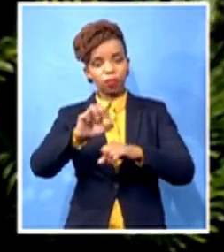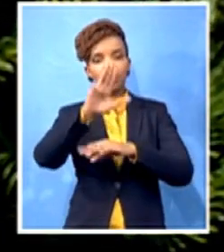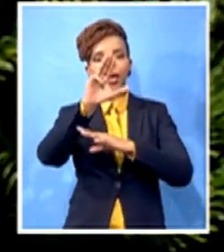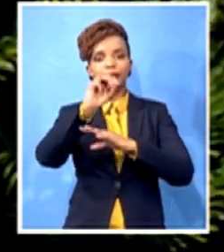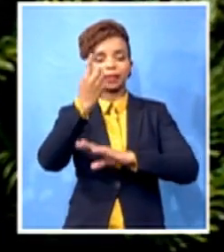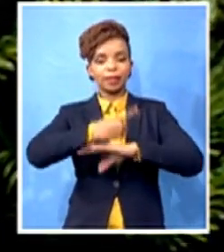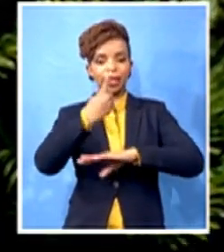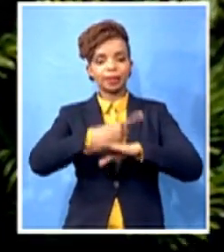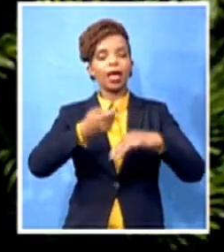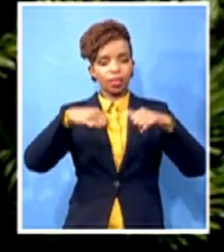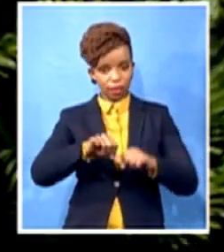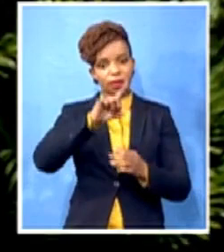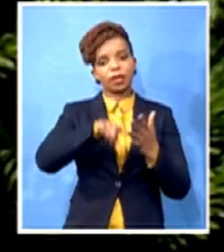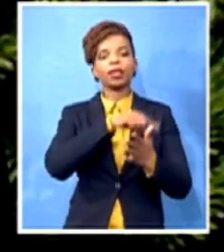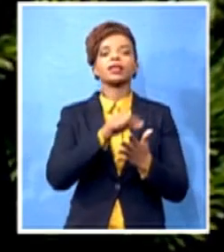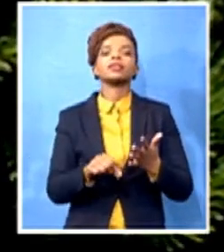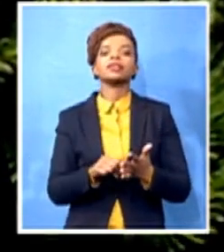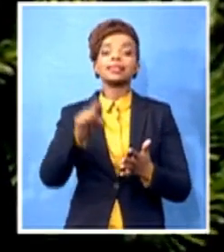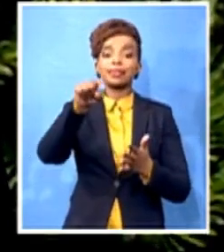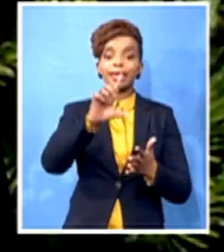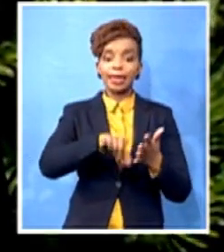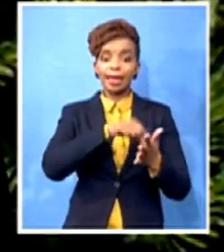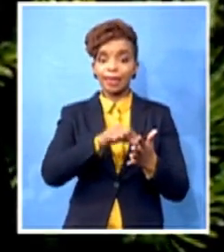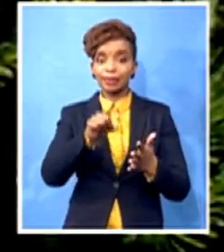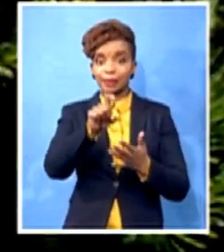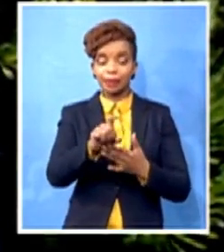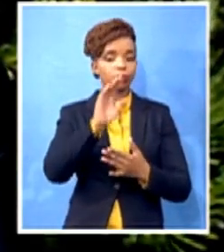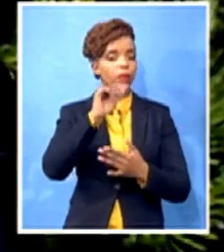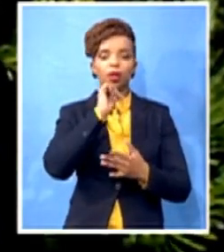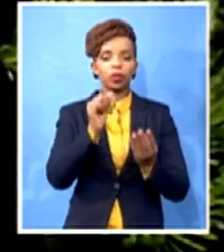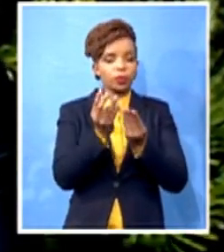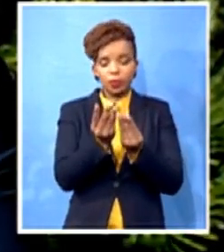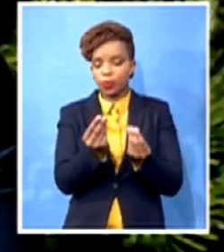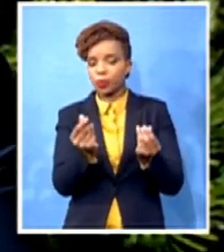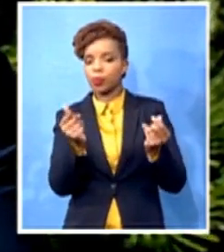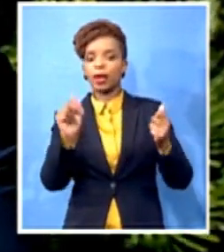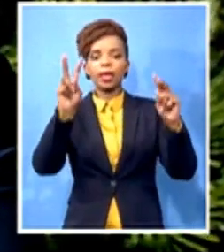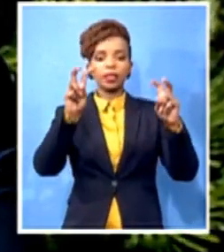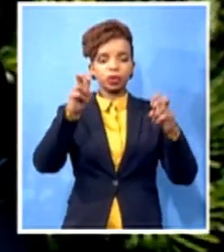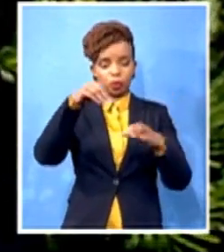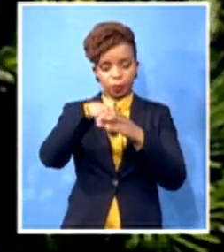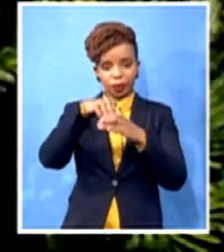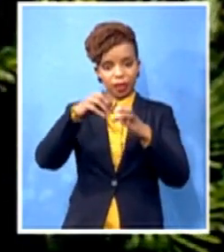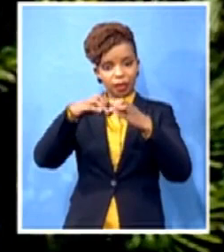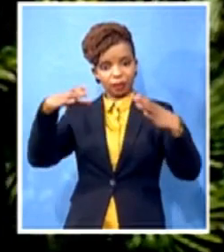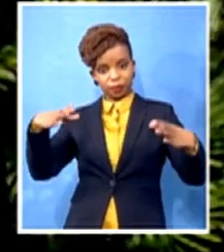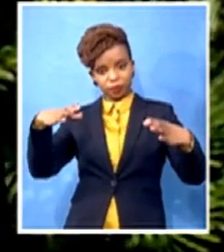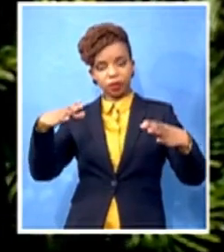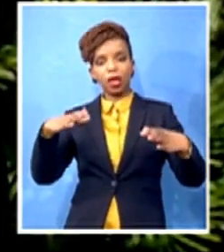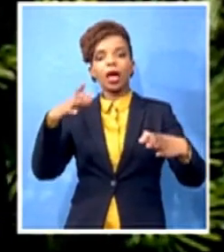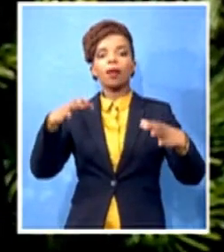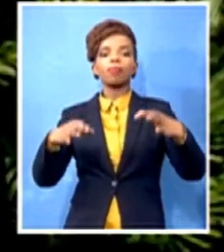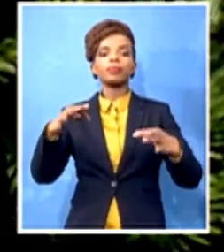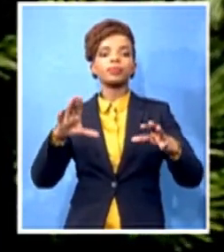resolve the issue of a majority party, but it may help to reconfigure the parties in the coalition.